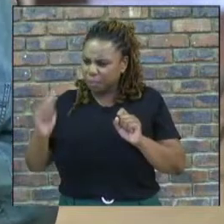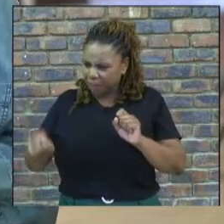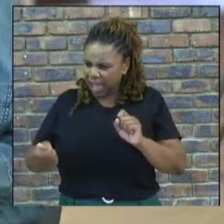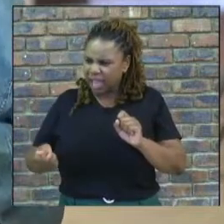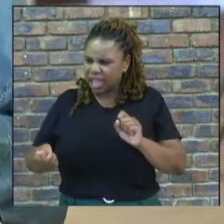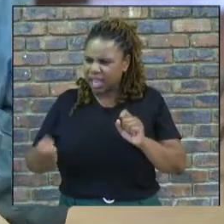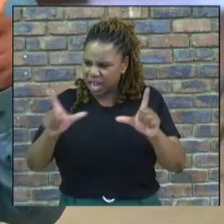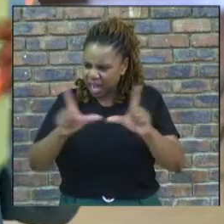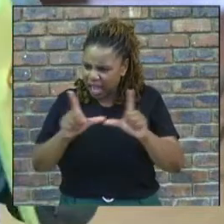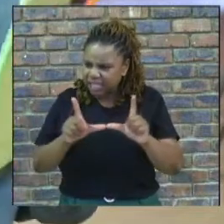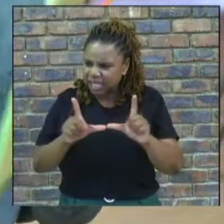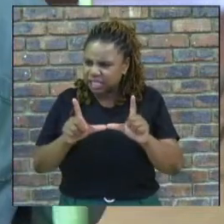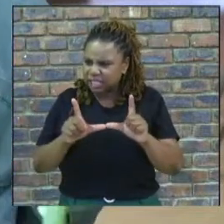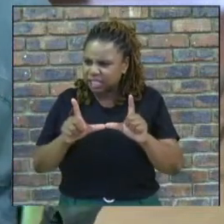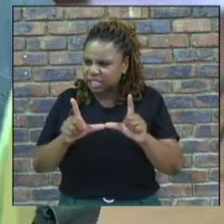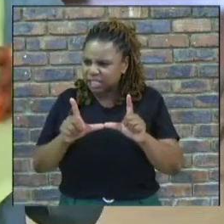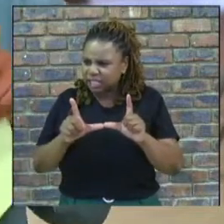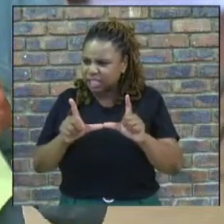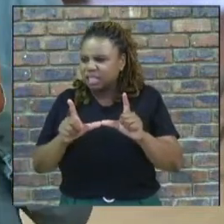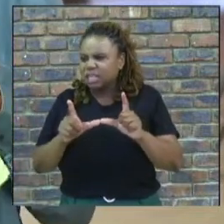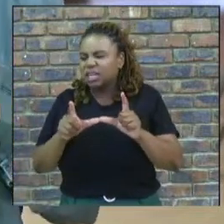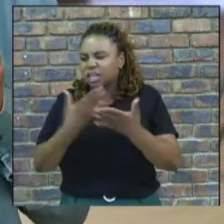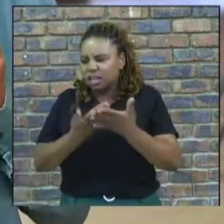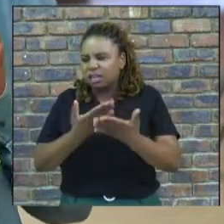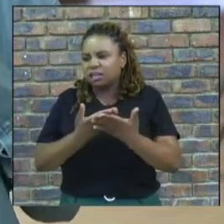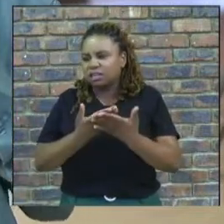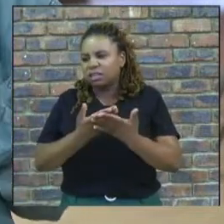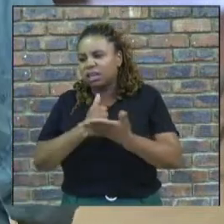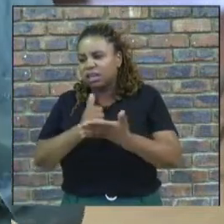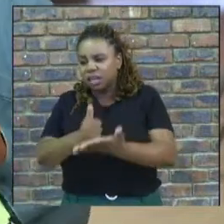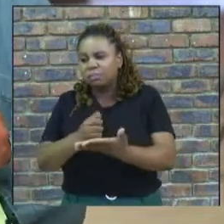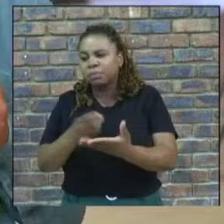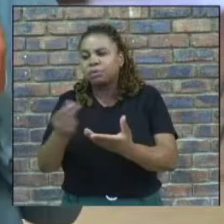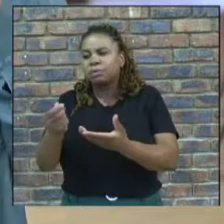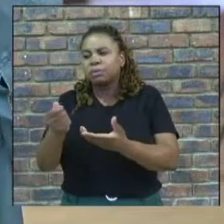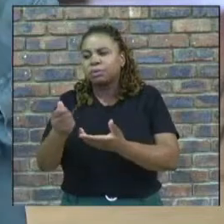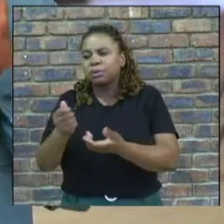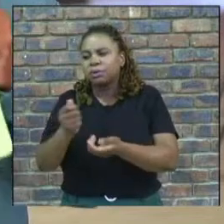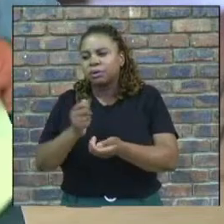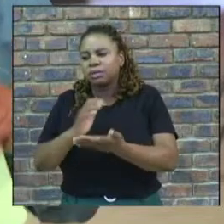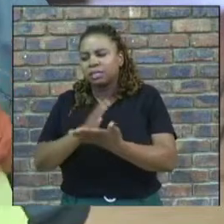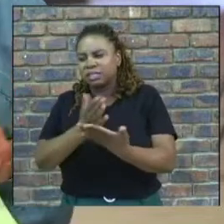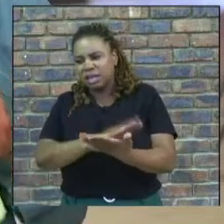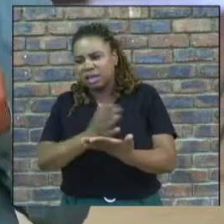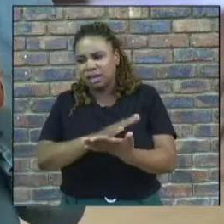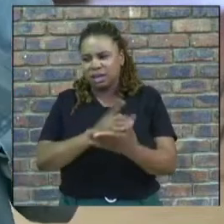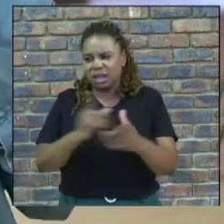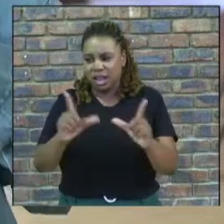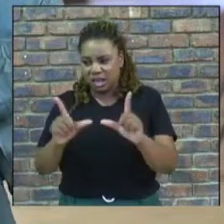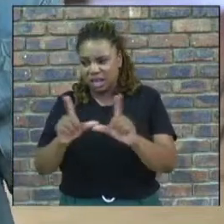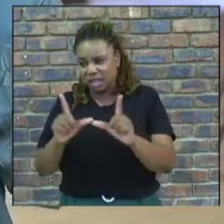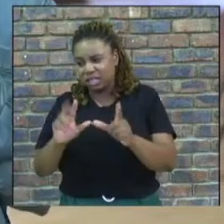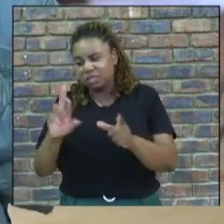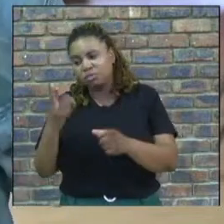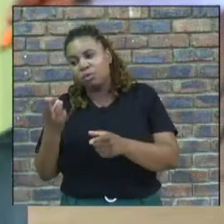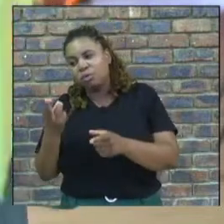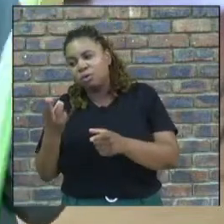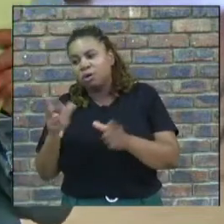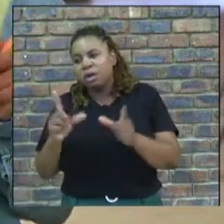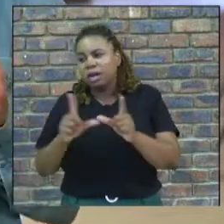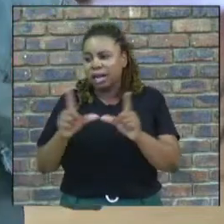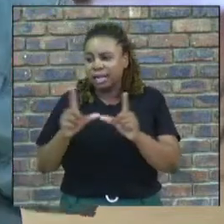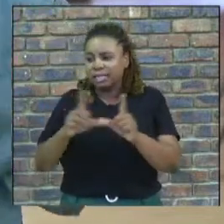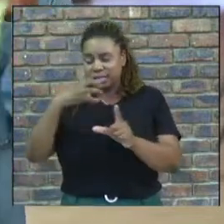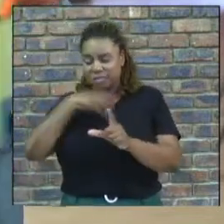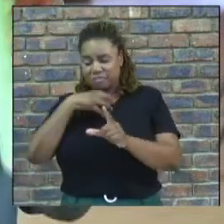ngaleyo permit yini imithetho ekhona nemithetho ezongivimba ukuthi omunye umuntu angangeni nami ngikwazi ukuthi mhlambe noma